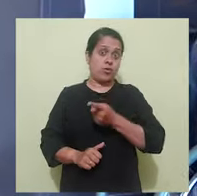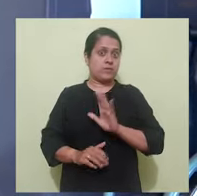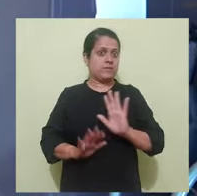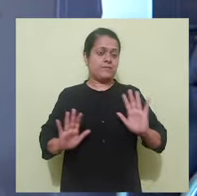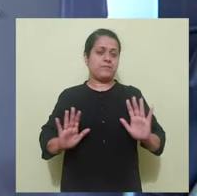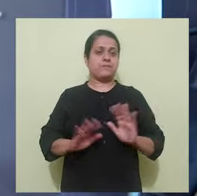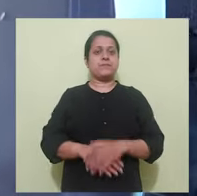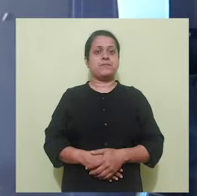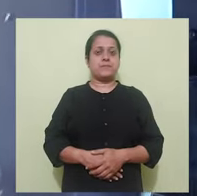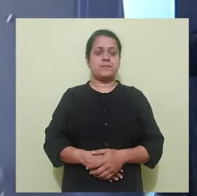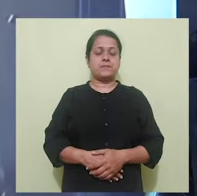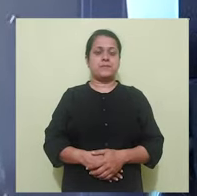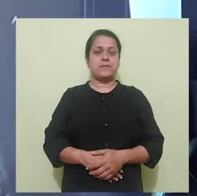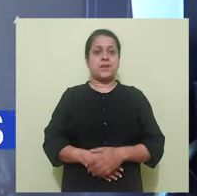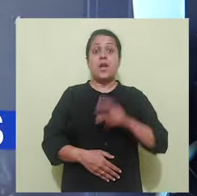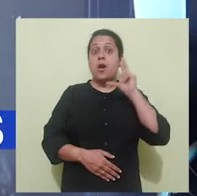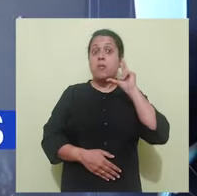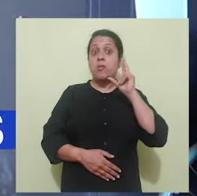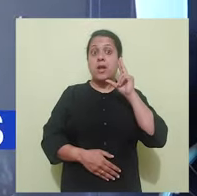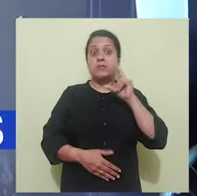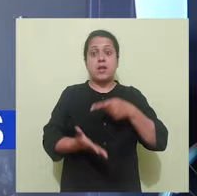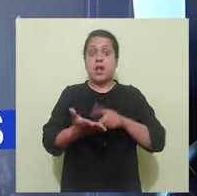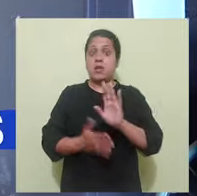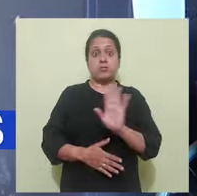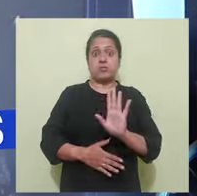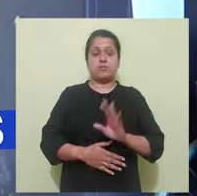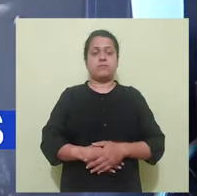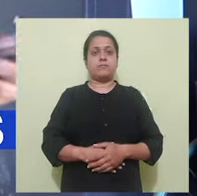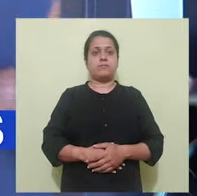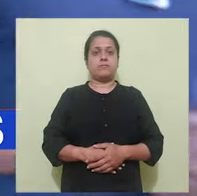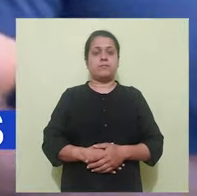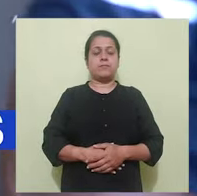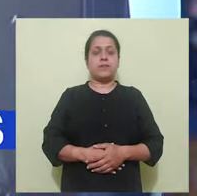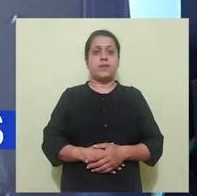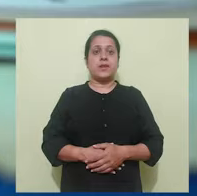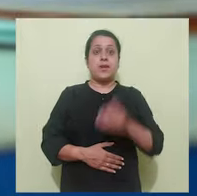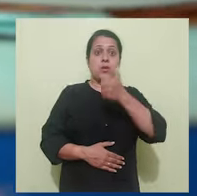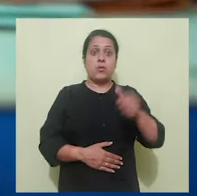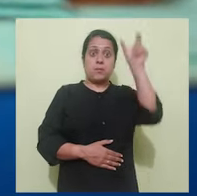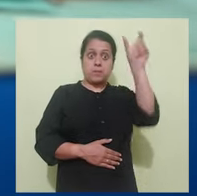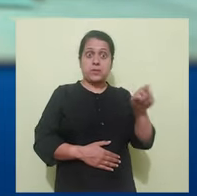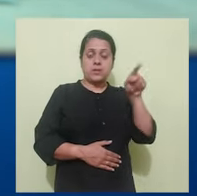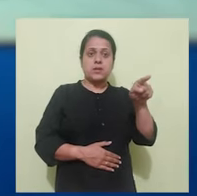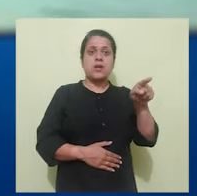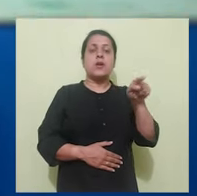Voters should also leave all gadgets at home when they come to the polling station.